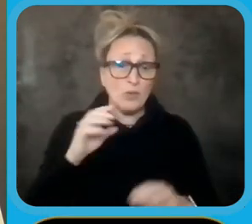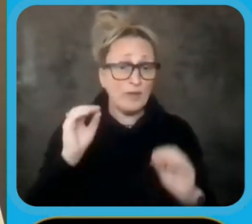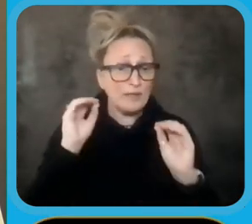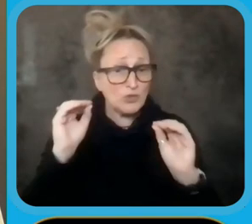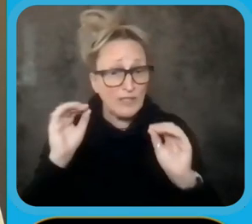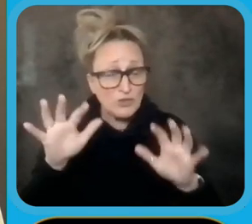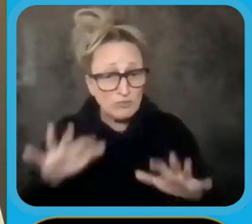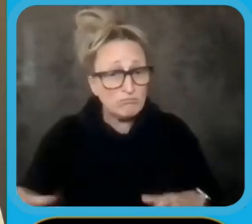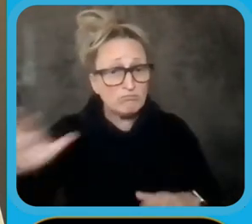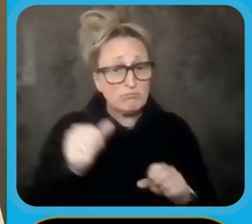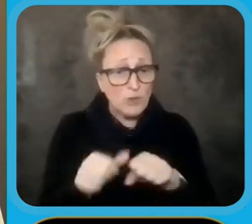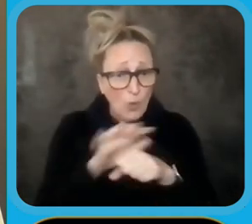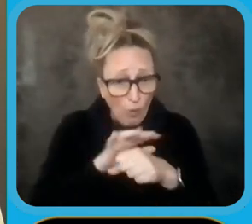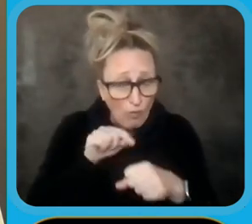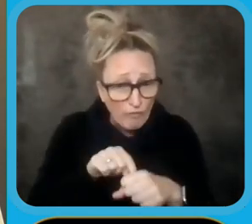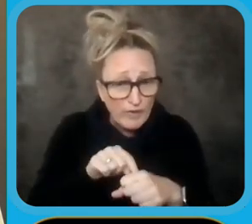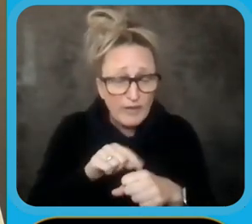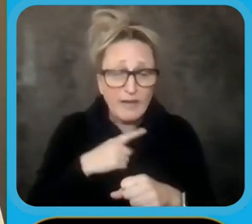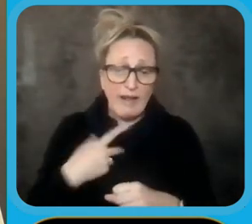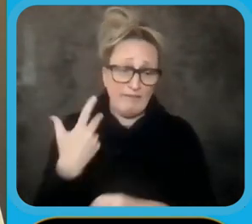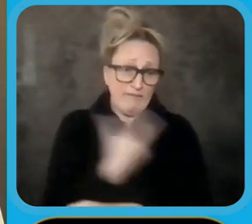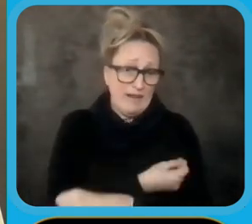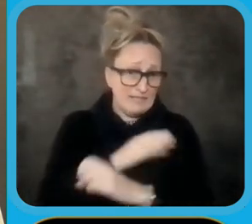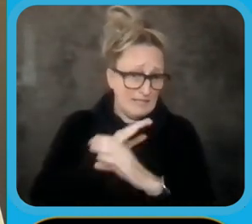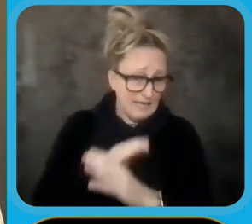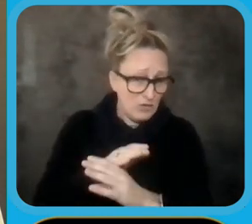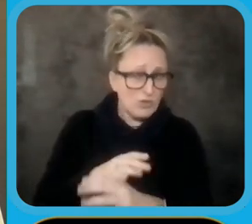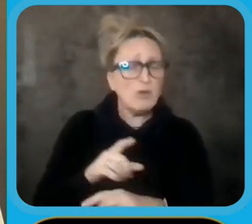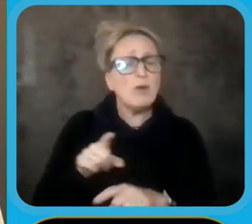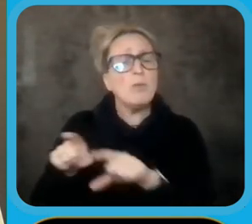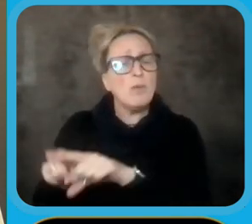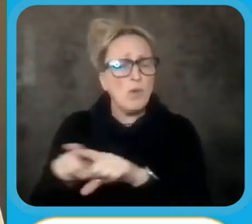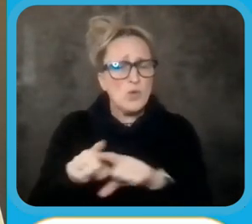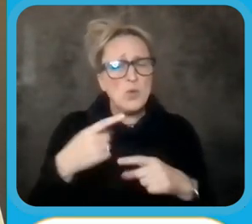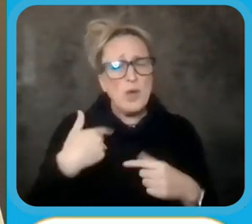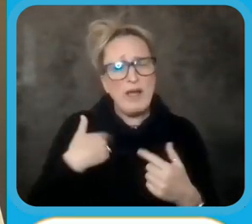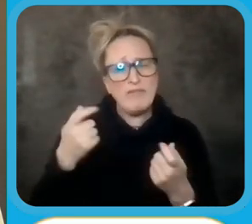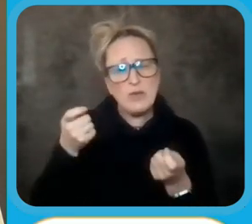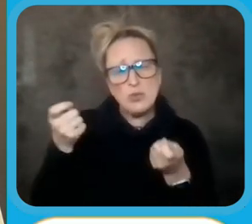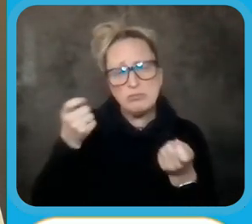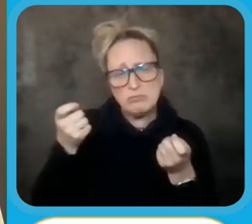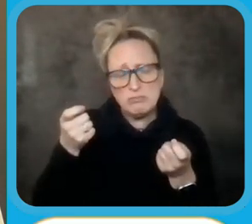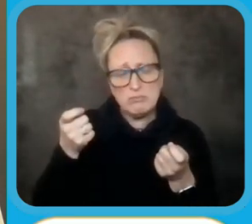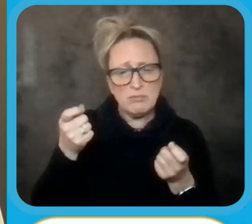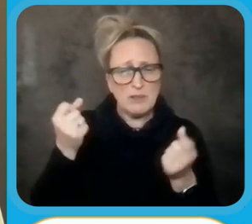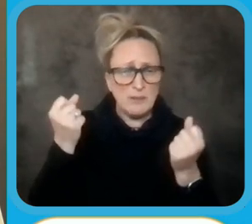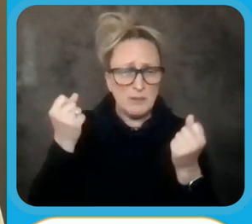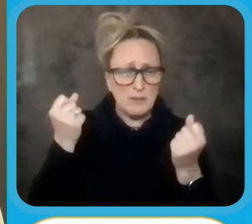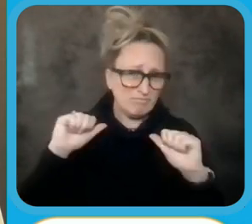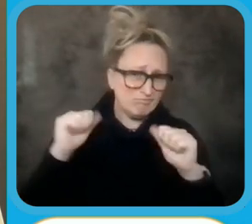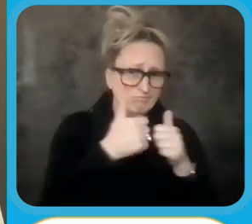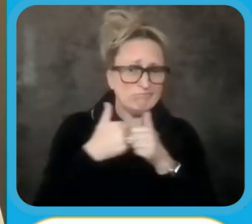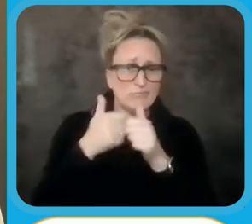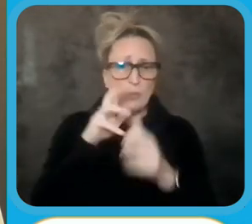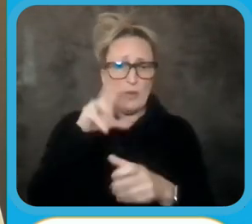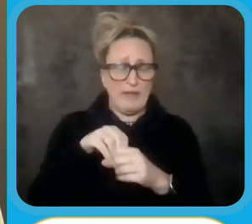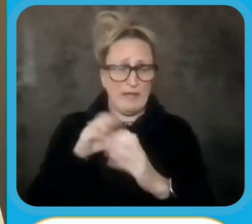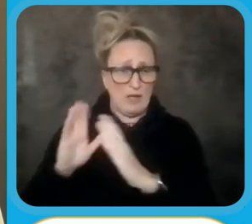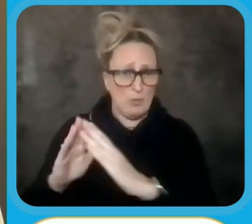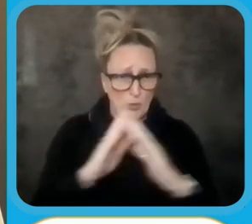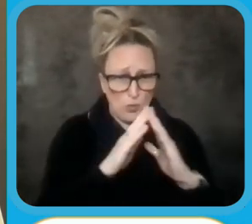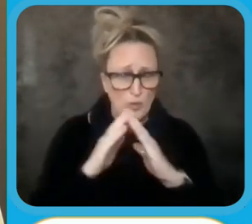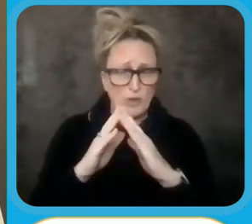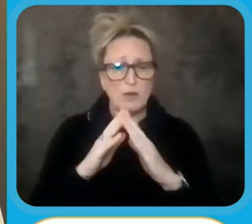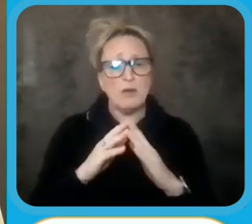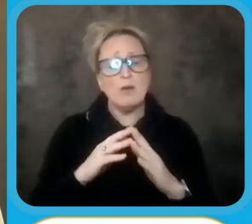around COVID, as well as vaccinations, but we've also had to deal with a lot of challenges in the community where